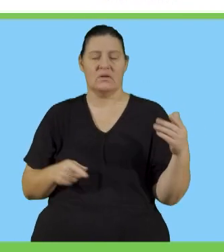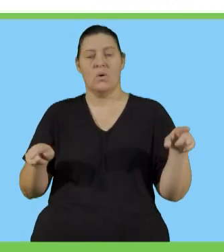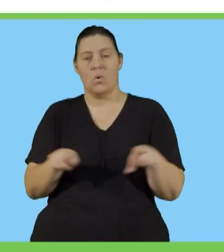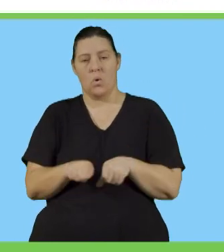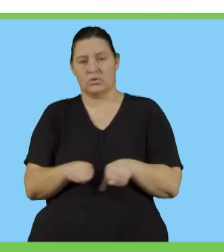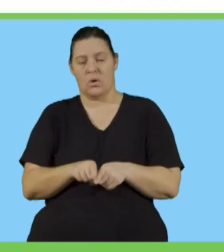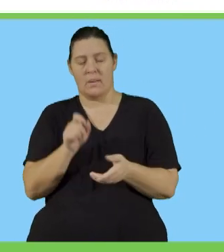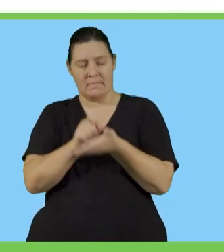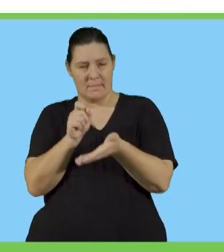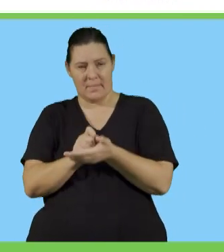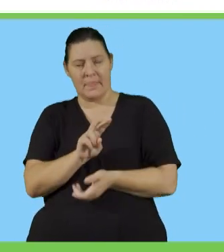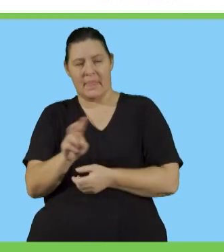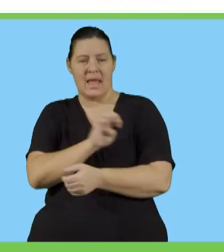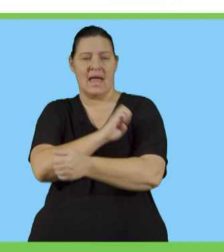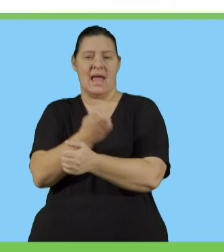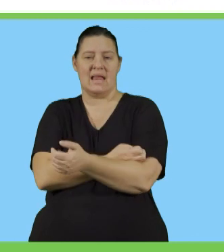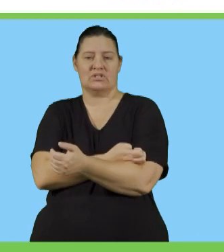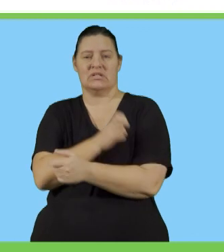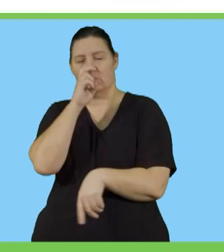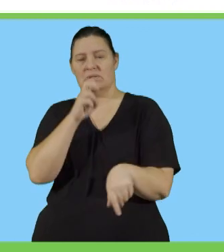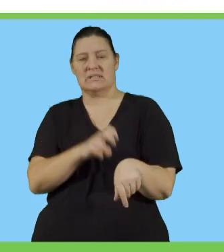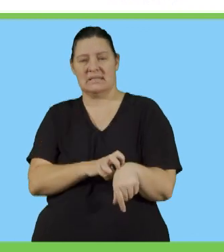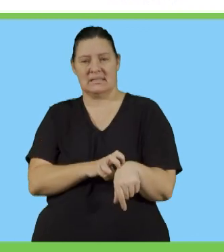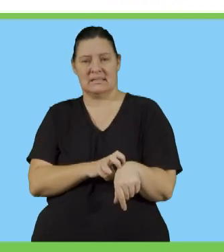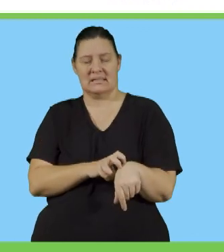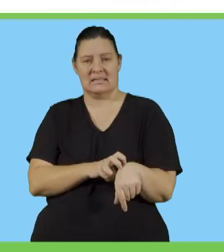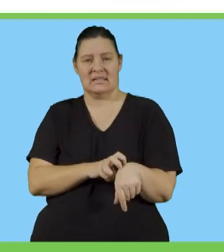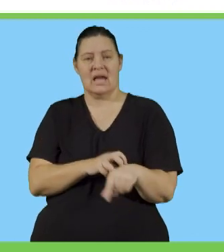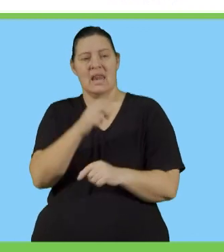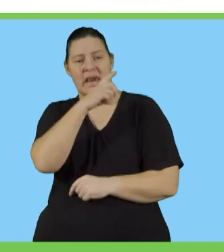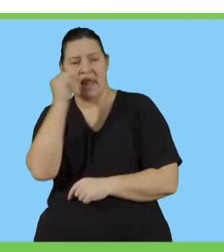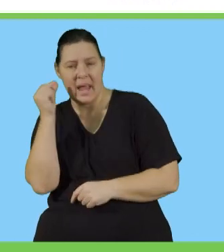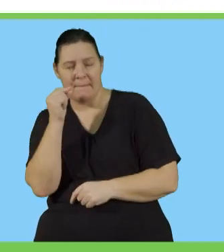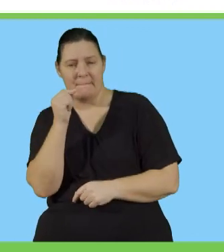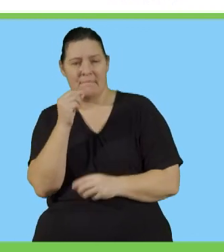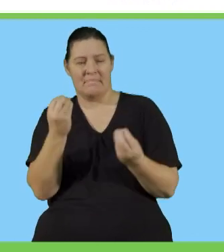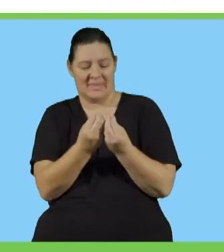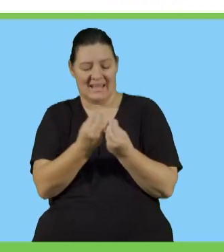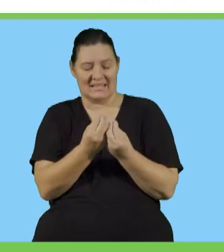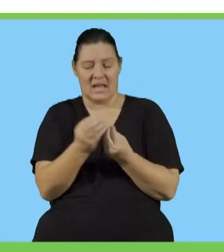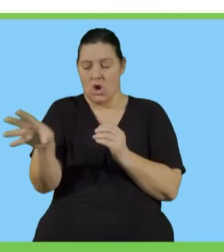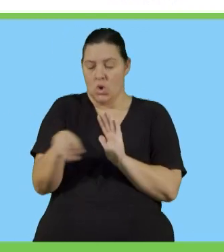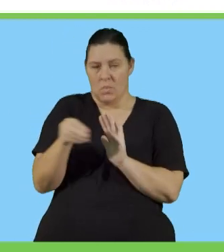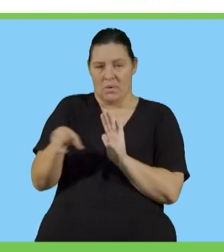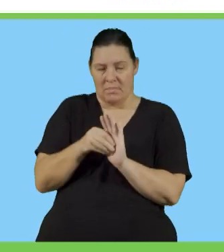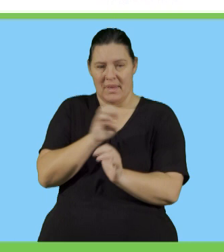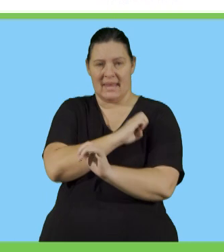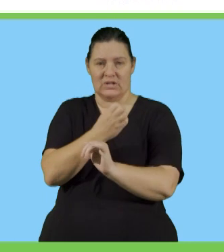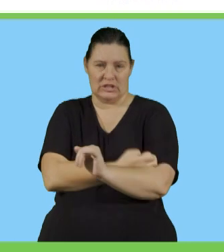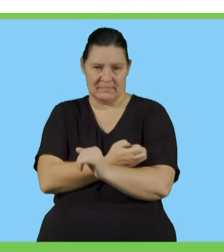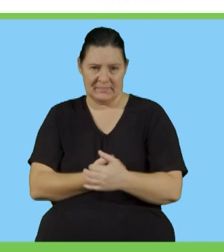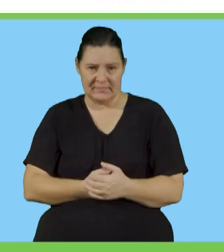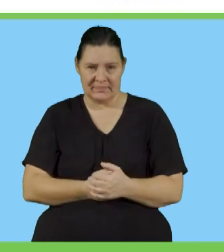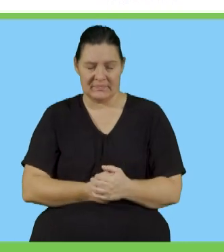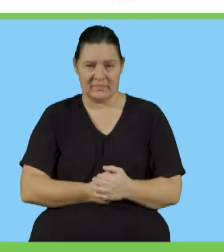and fill in what type of energy is needed and the name of the pigment that absorbs that energy.